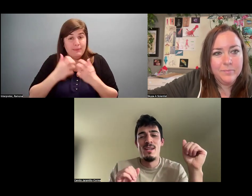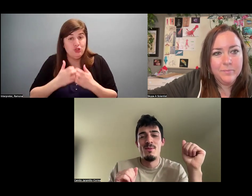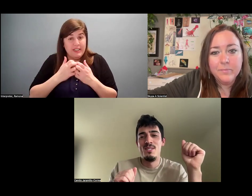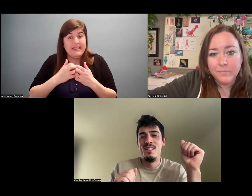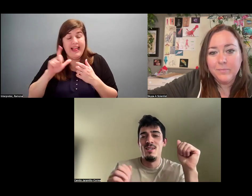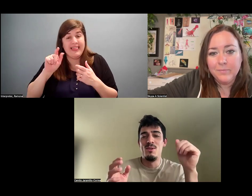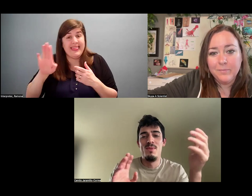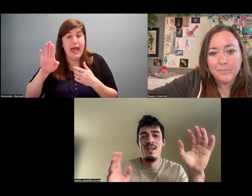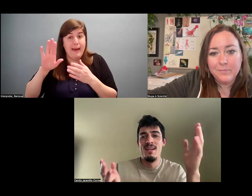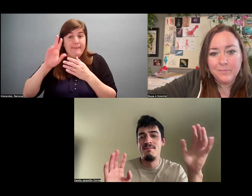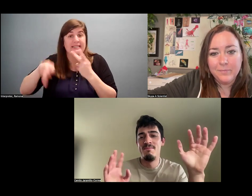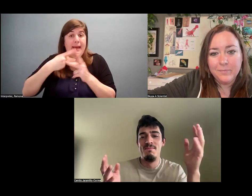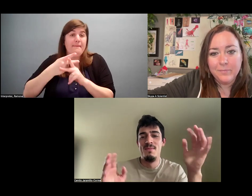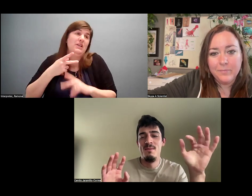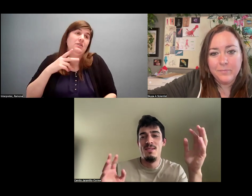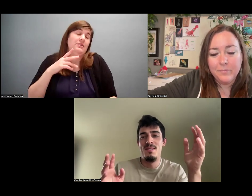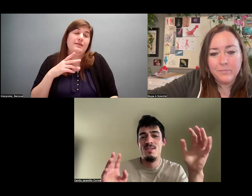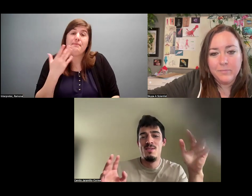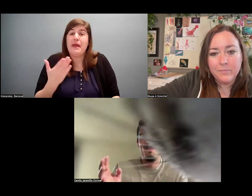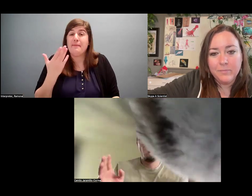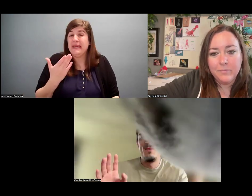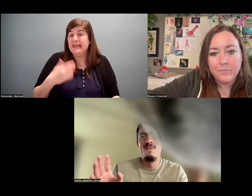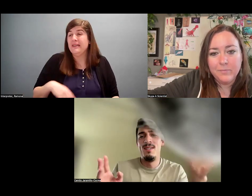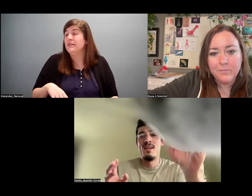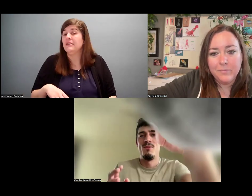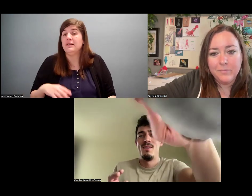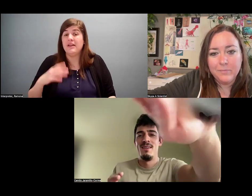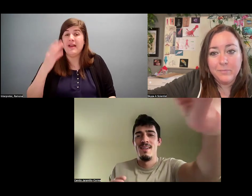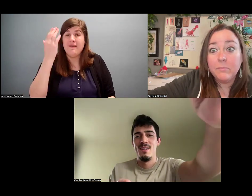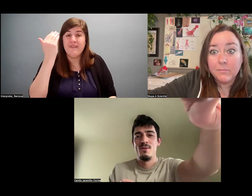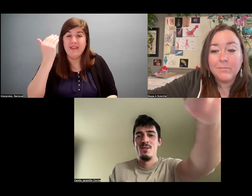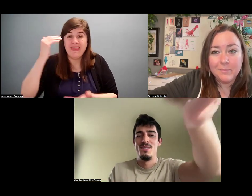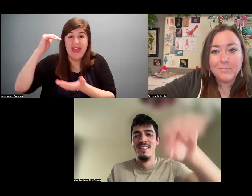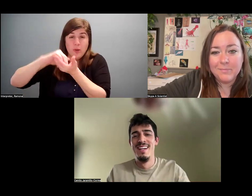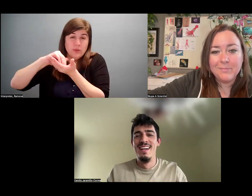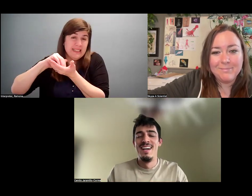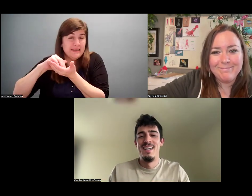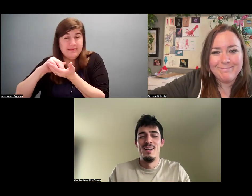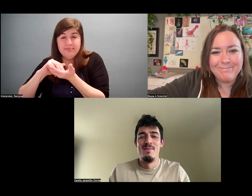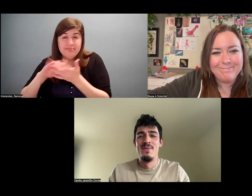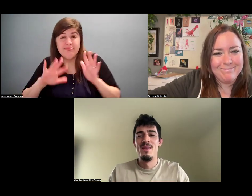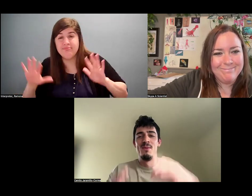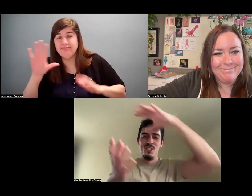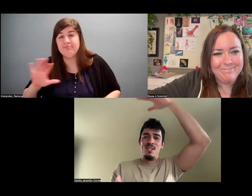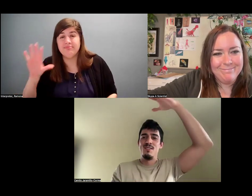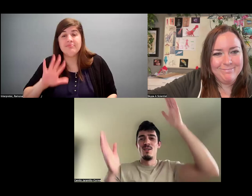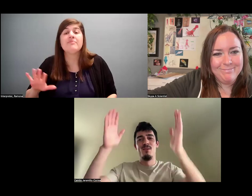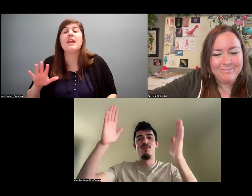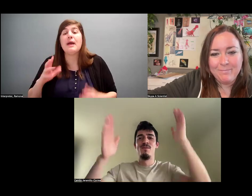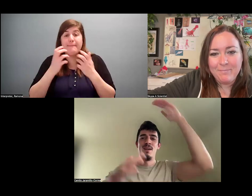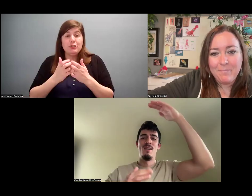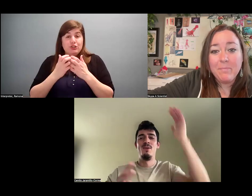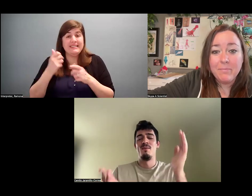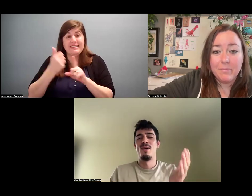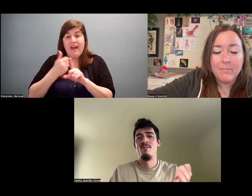grade plasma machine, it could be like maybe 15,000. Hello, DOG. The machine